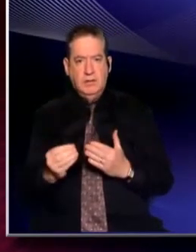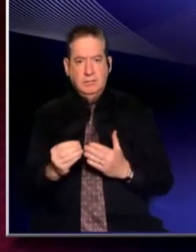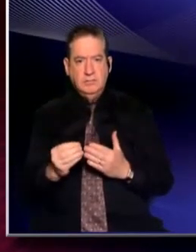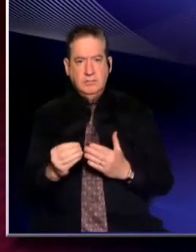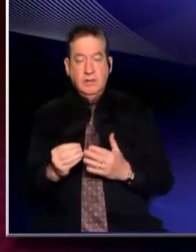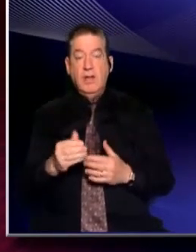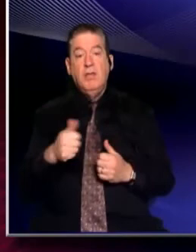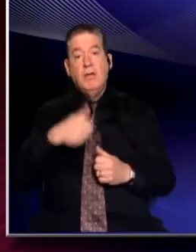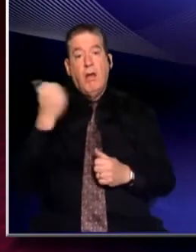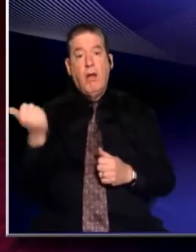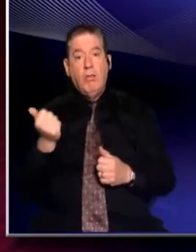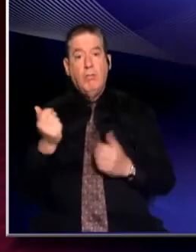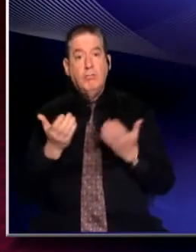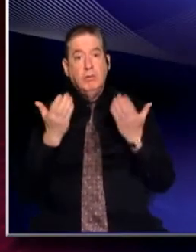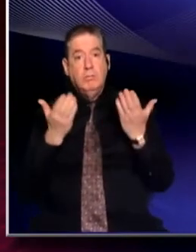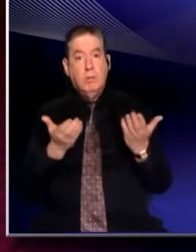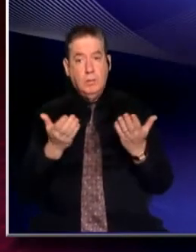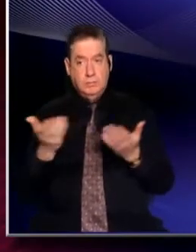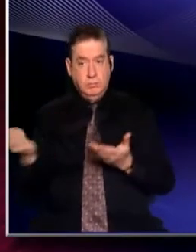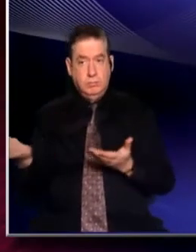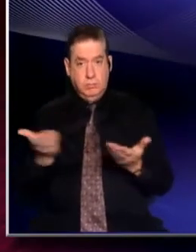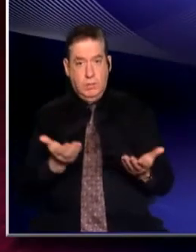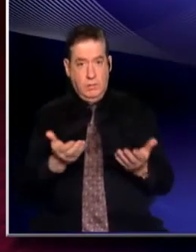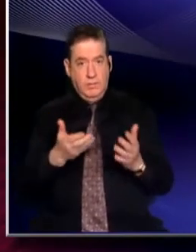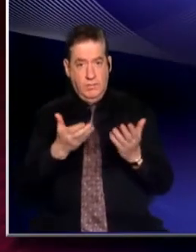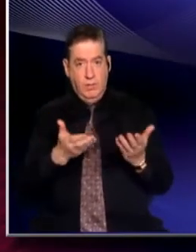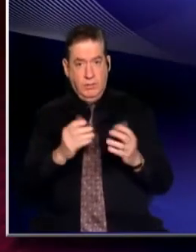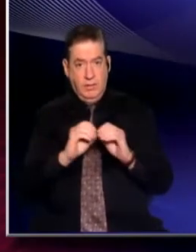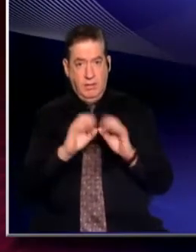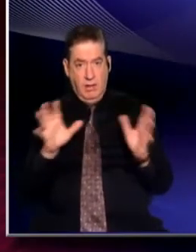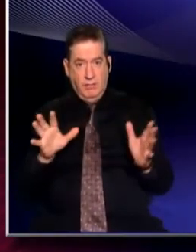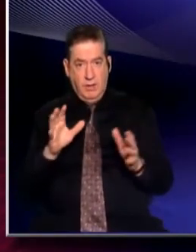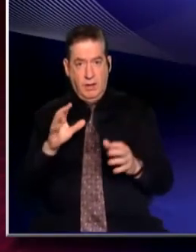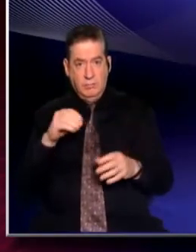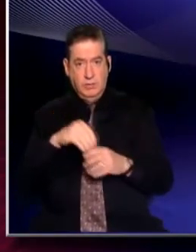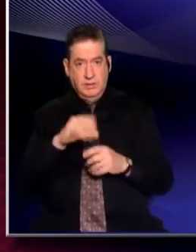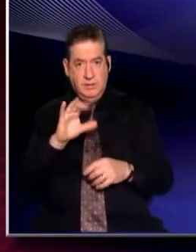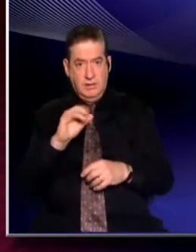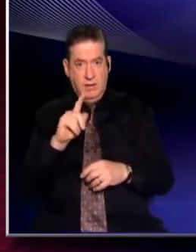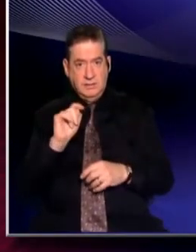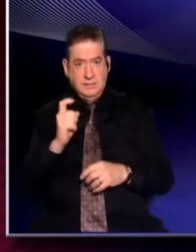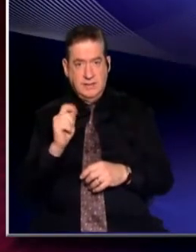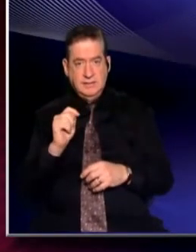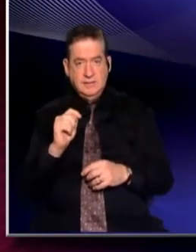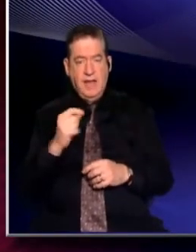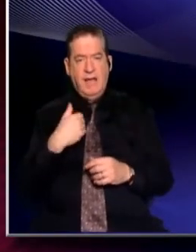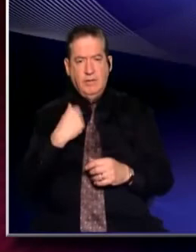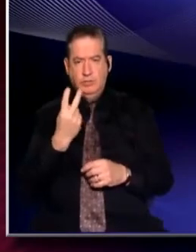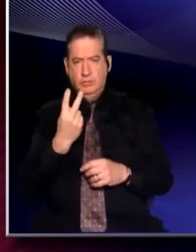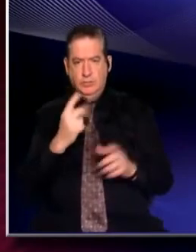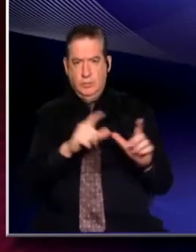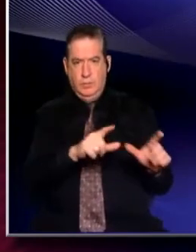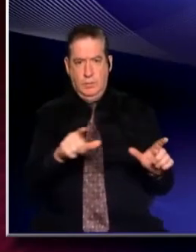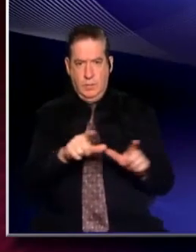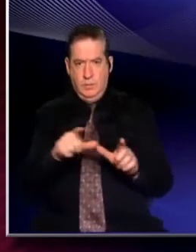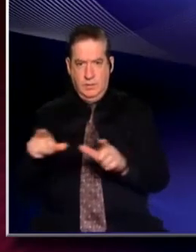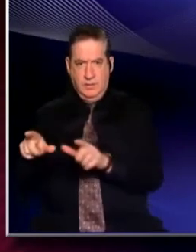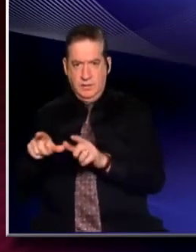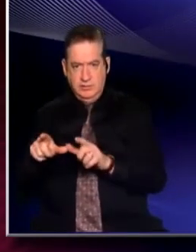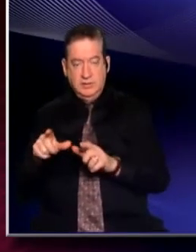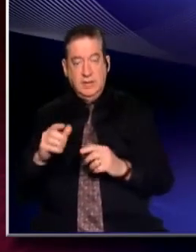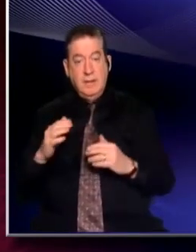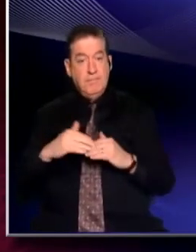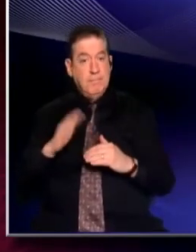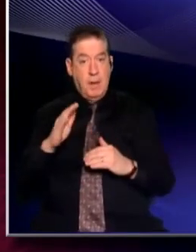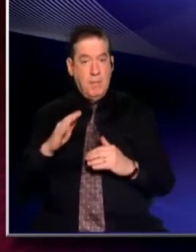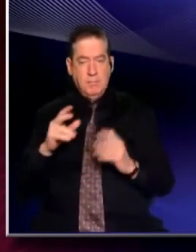The other proposal that was brought forth, just to clarify, put this in context, was having it at 2 locations. That would have, at minimum,